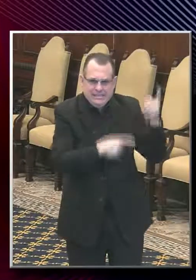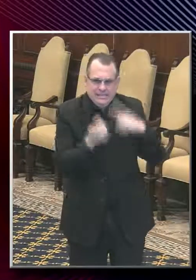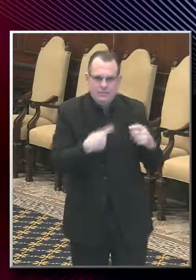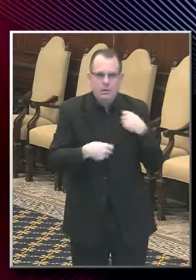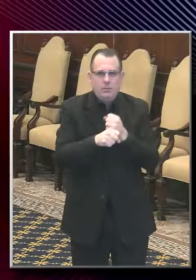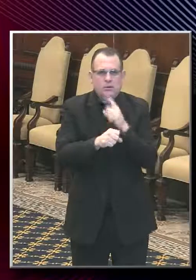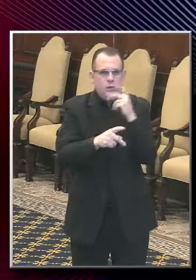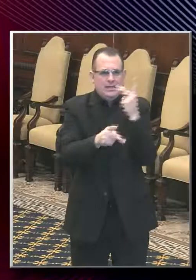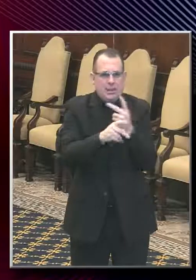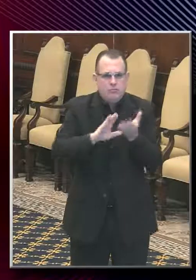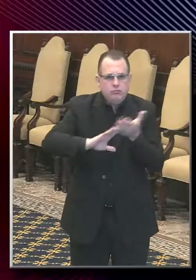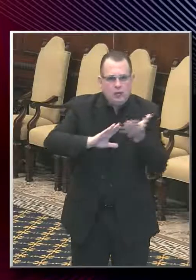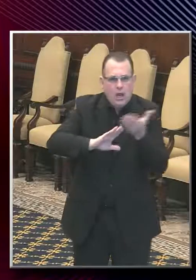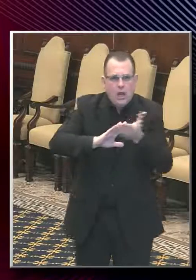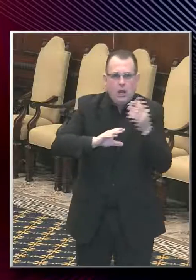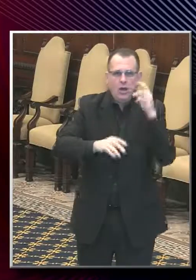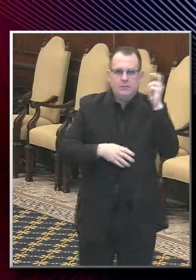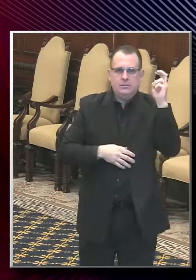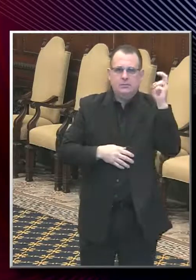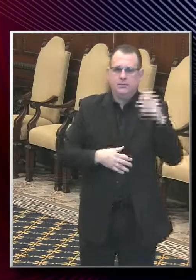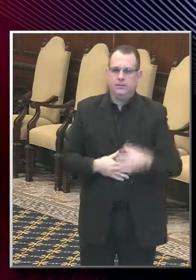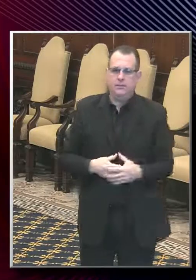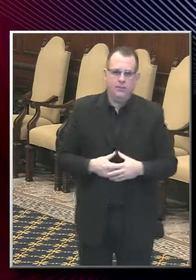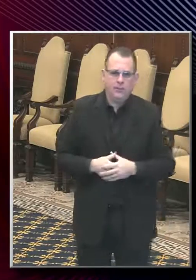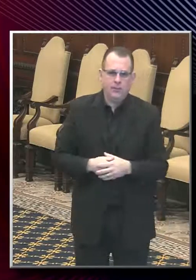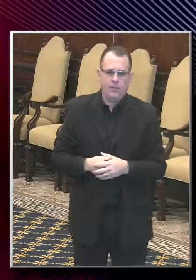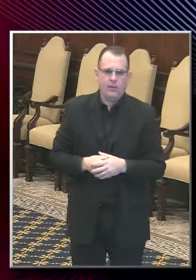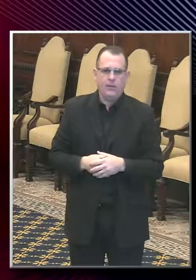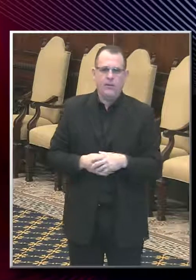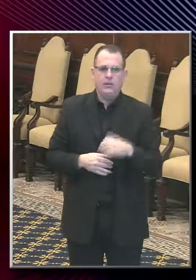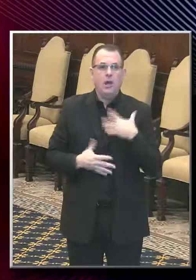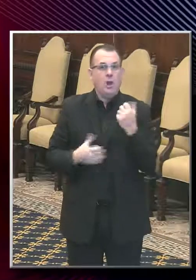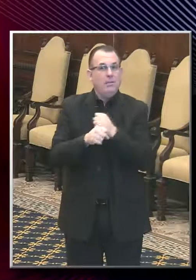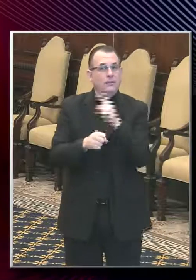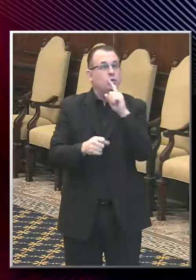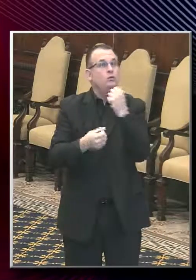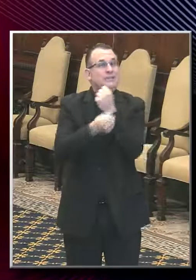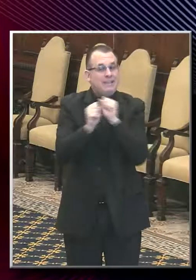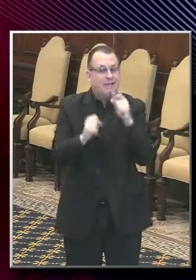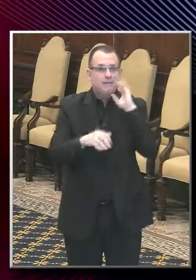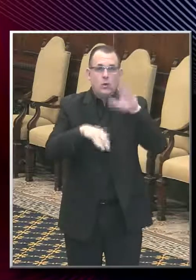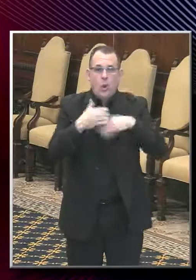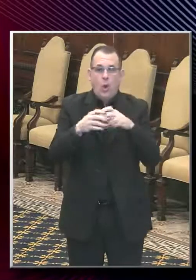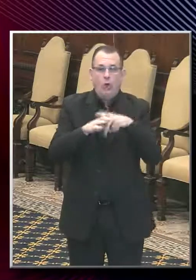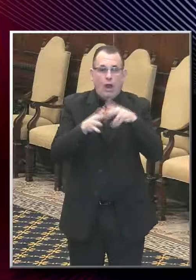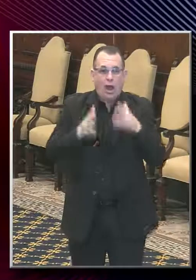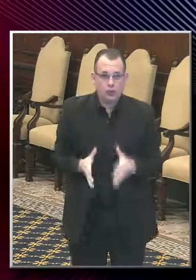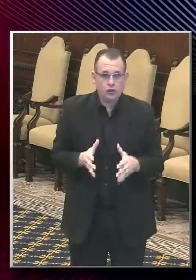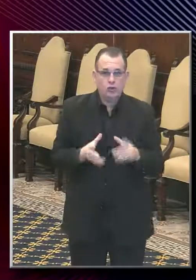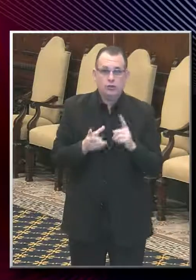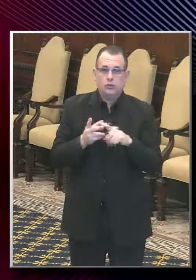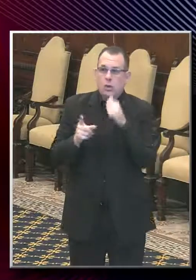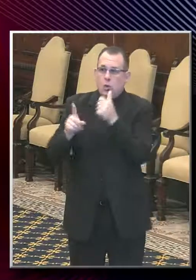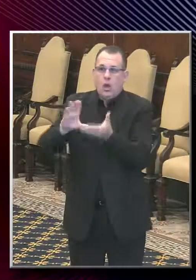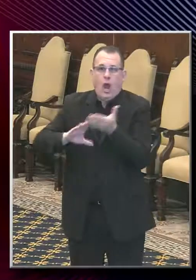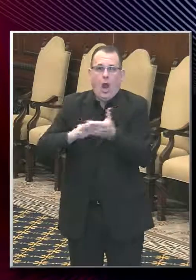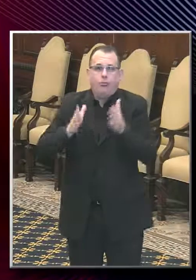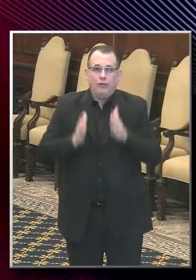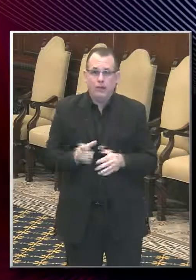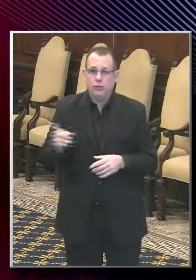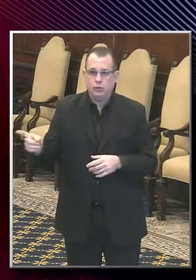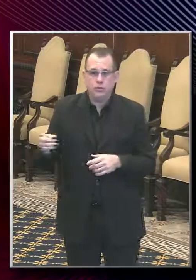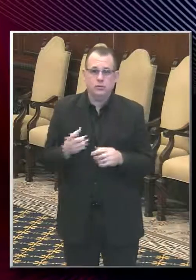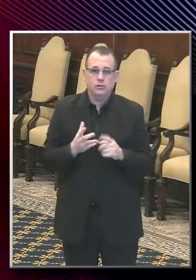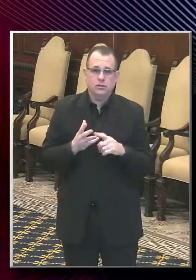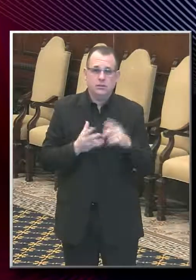need it. We also want to make sure that the conditions are safe for SEPTA operators and maintenance workers. We continue to be in close communication with